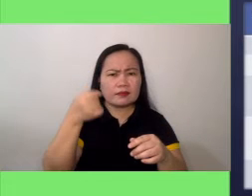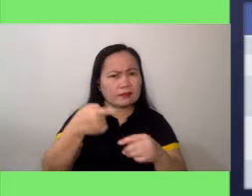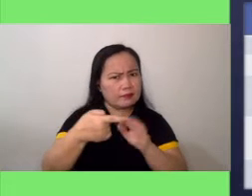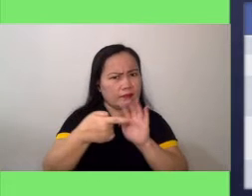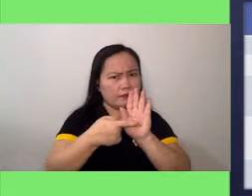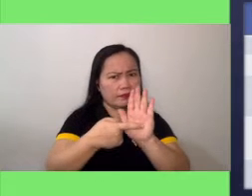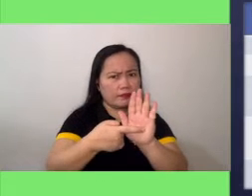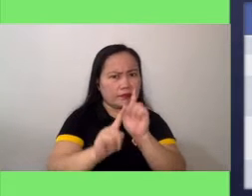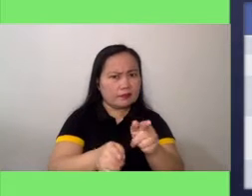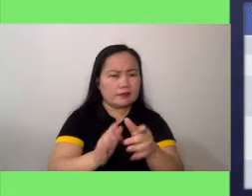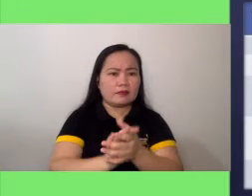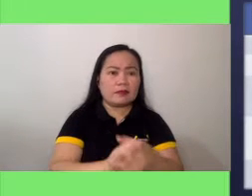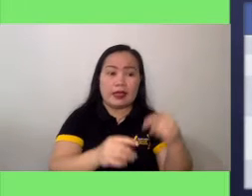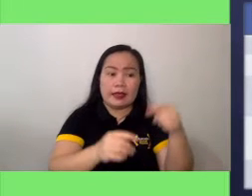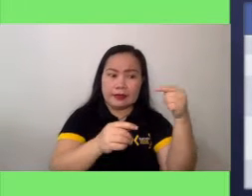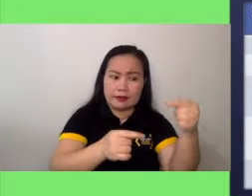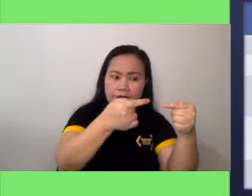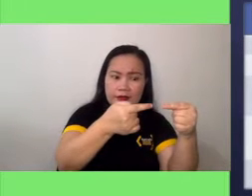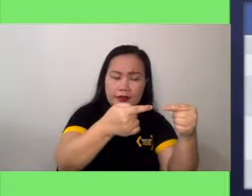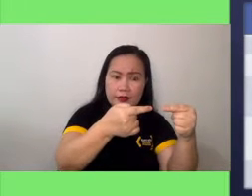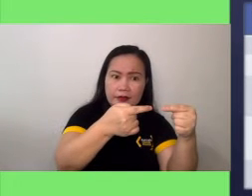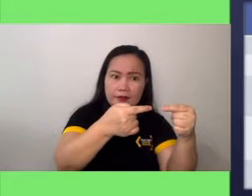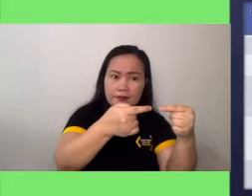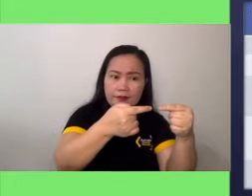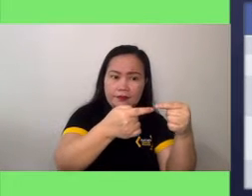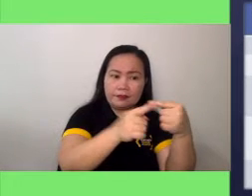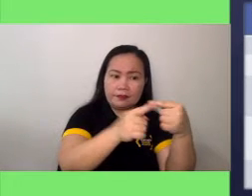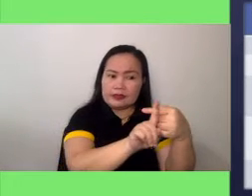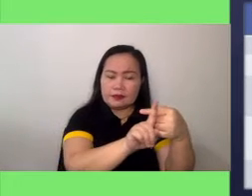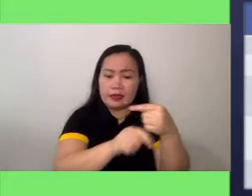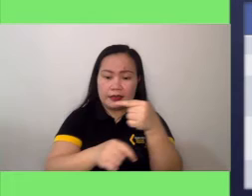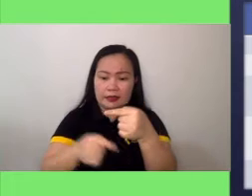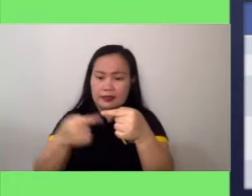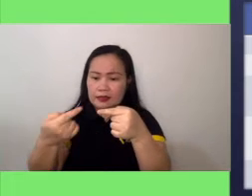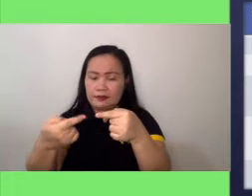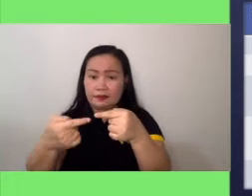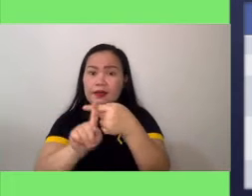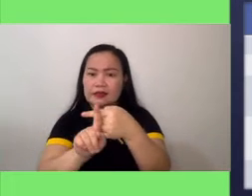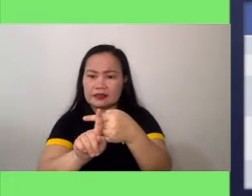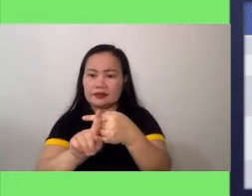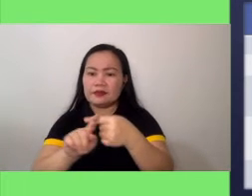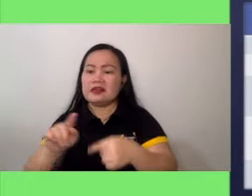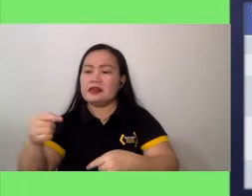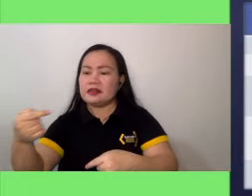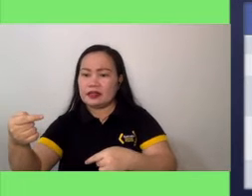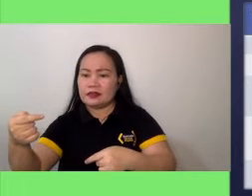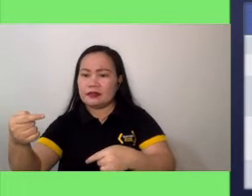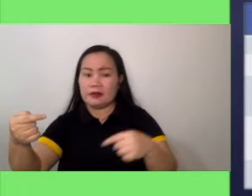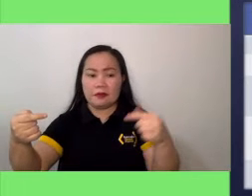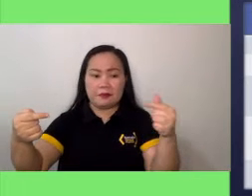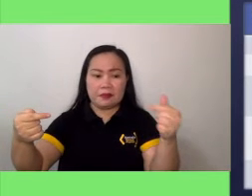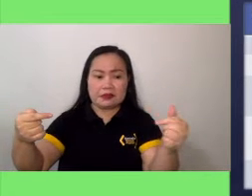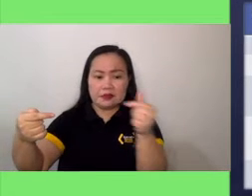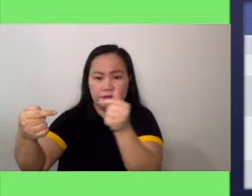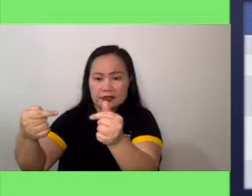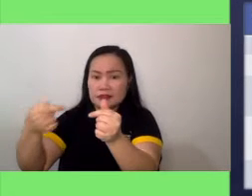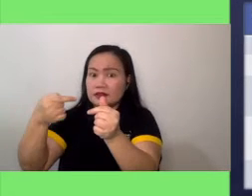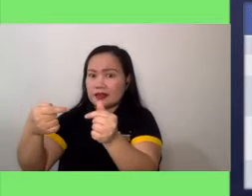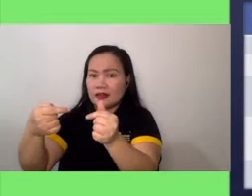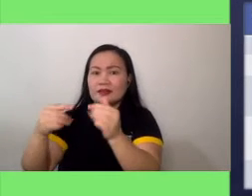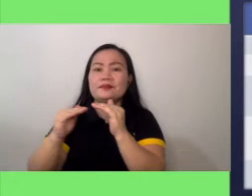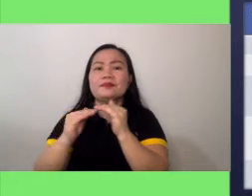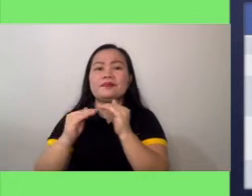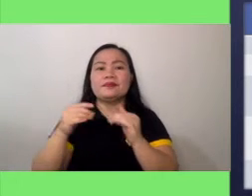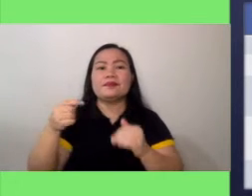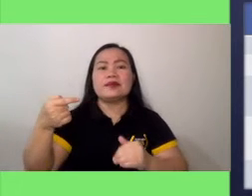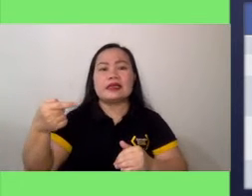negative times negative, positive. Positive times negative, negative. Negative times negative, positive. Positive times